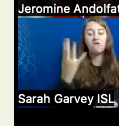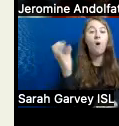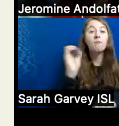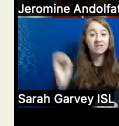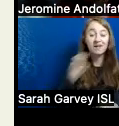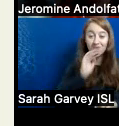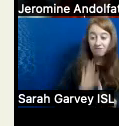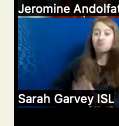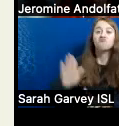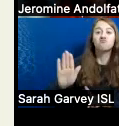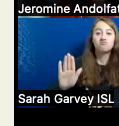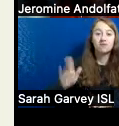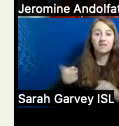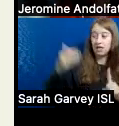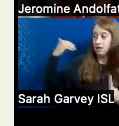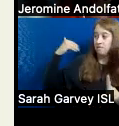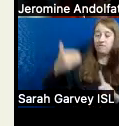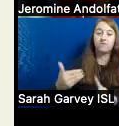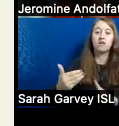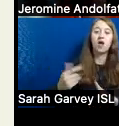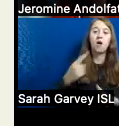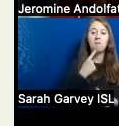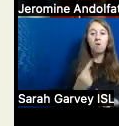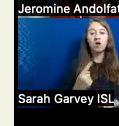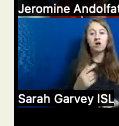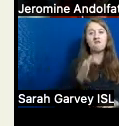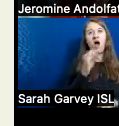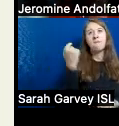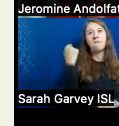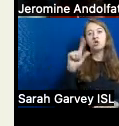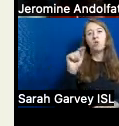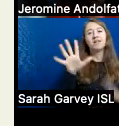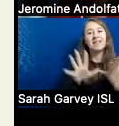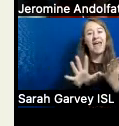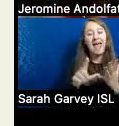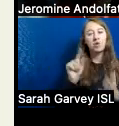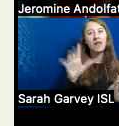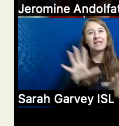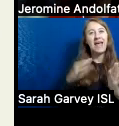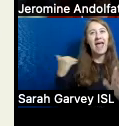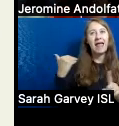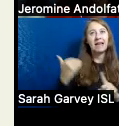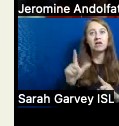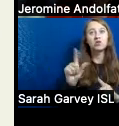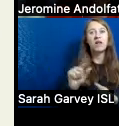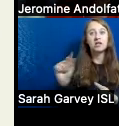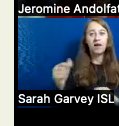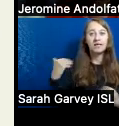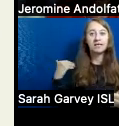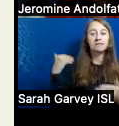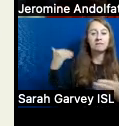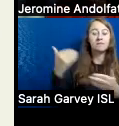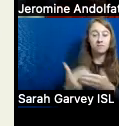in particular between the 2010 and 2020, quite a few